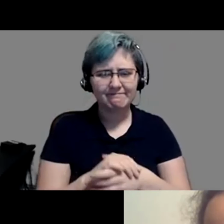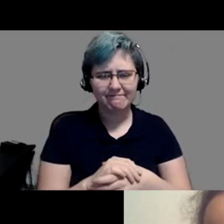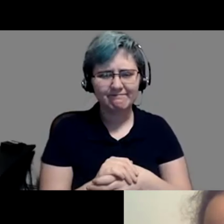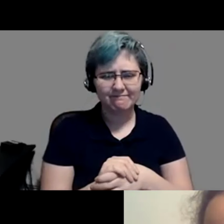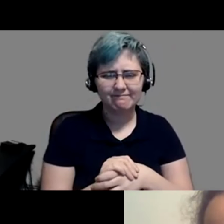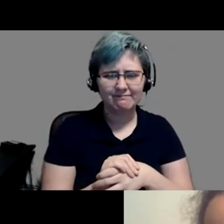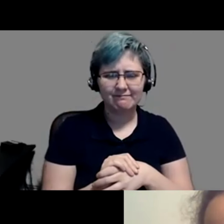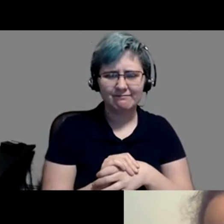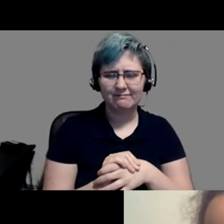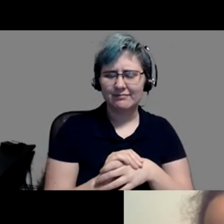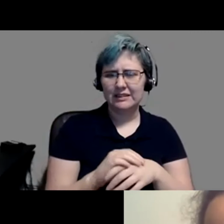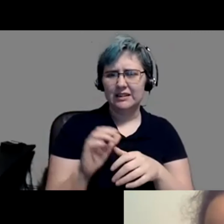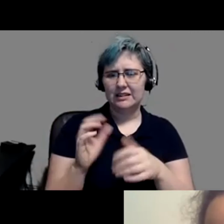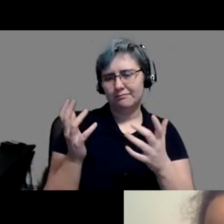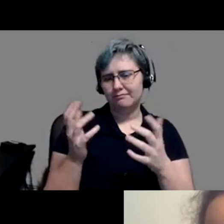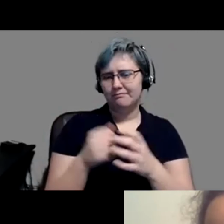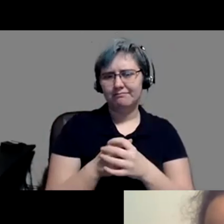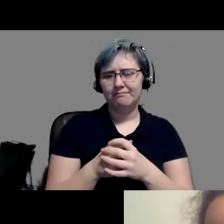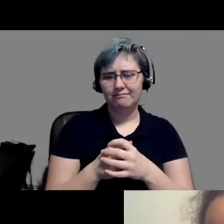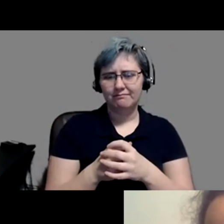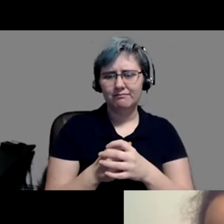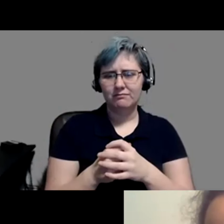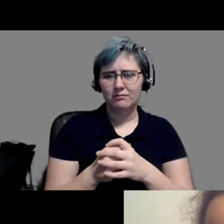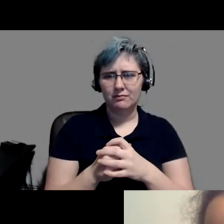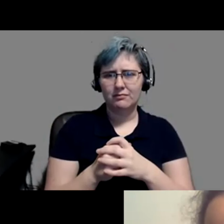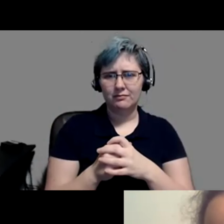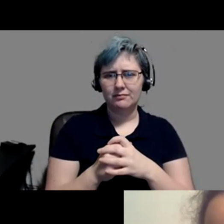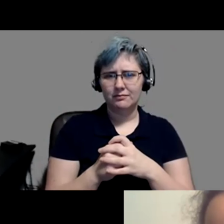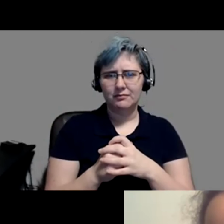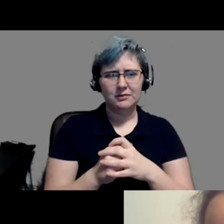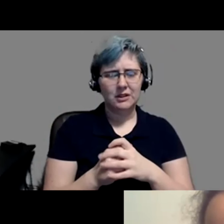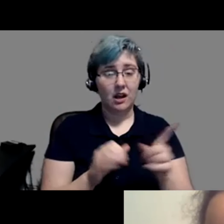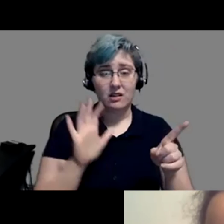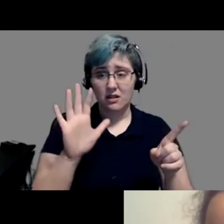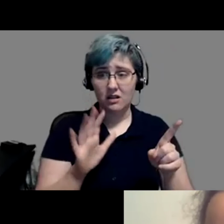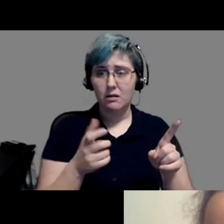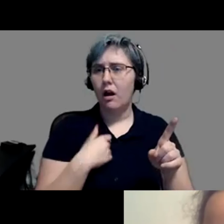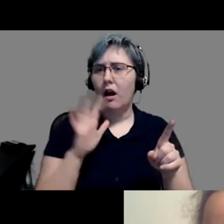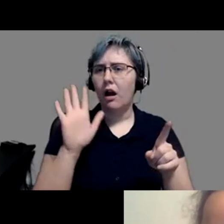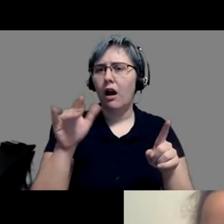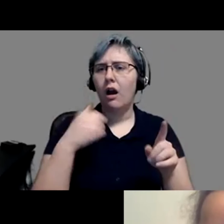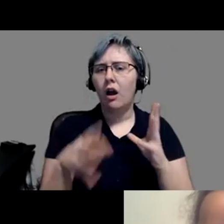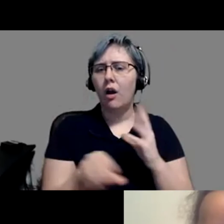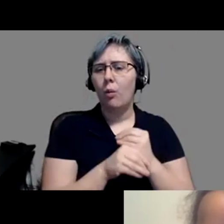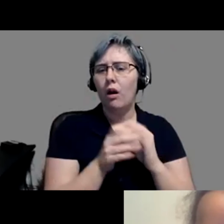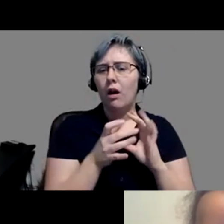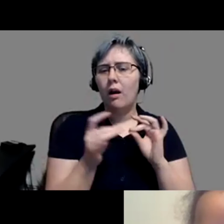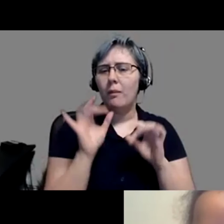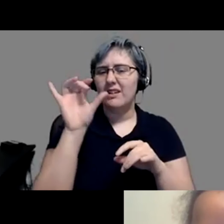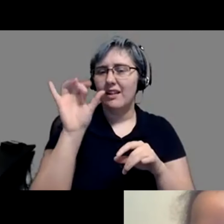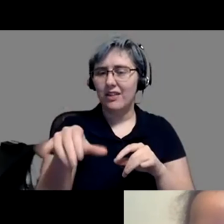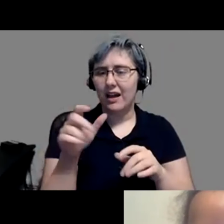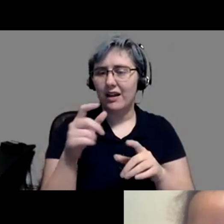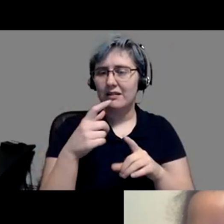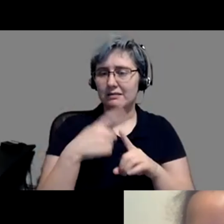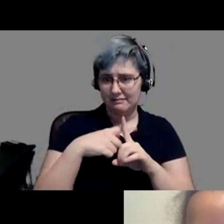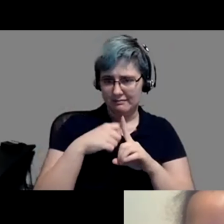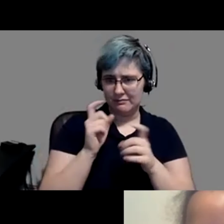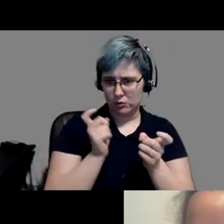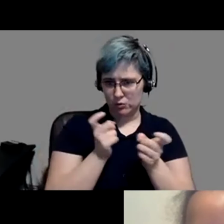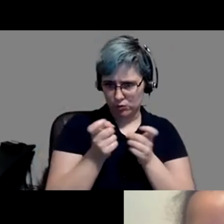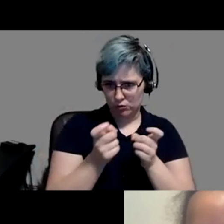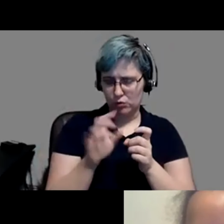Okay. Supply, yeah. So Great. Hey, I'll add one quick footnote, Ashley, on the thermostat question,